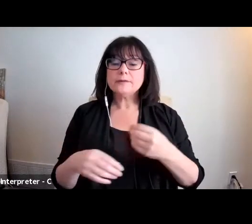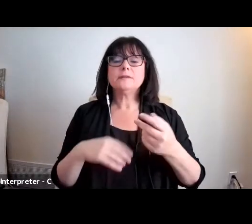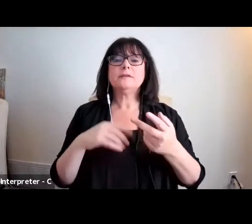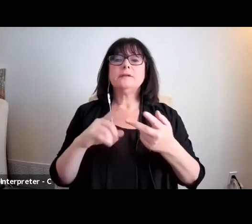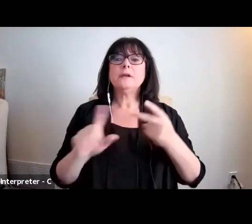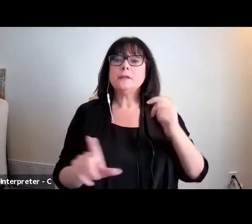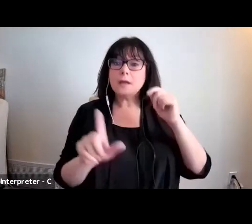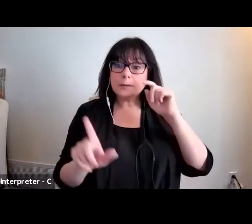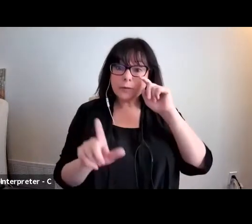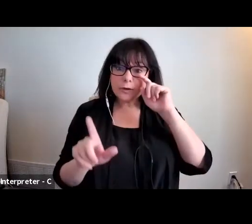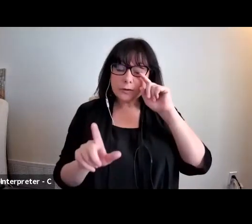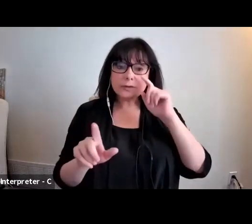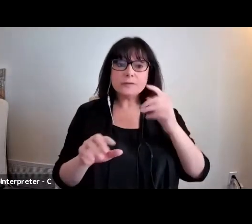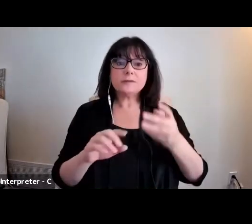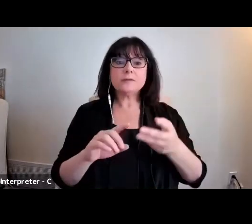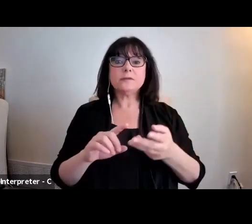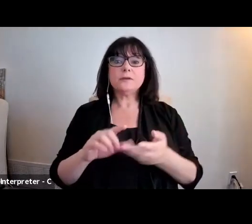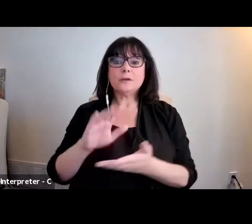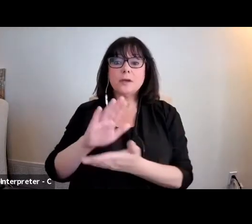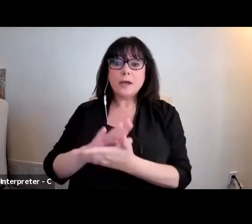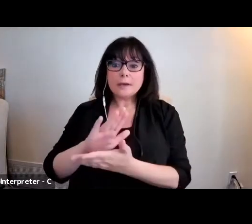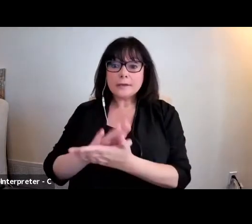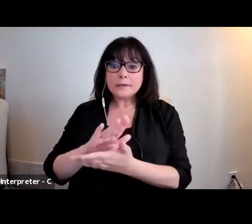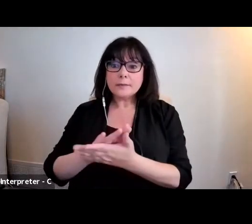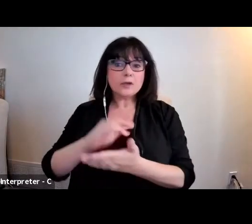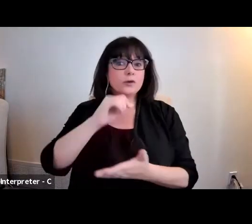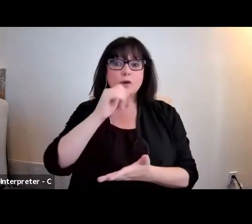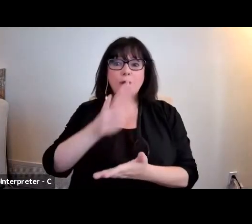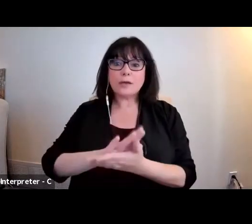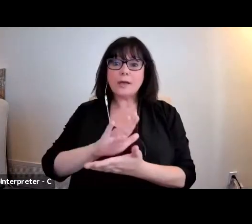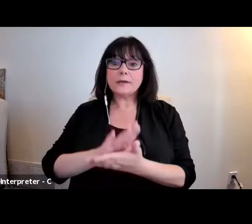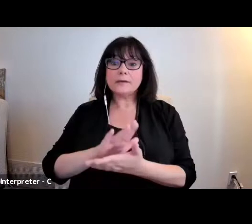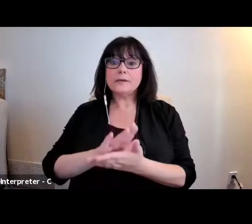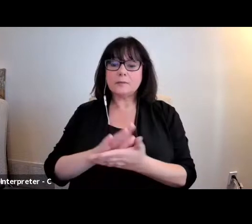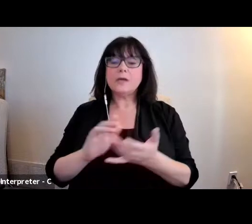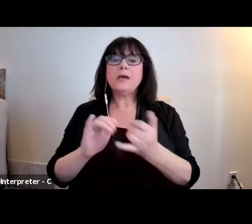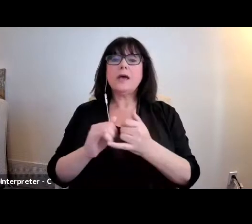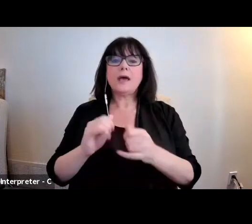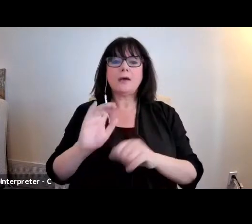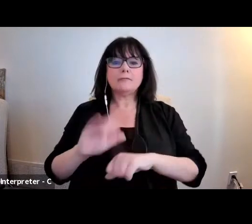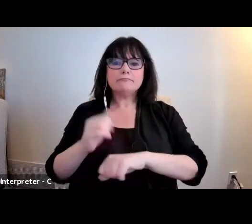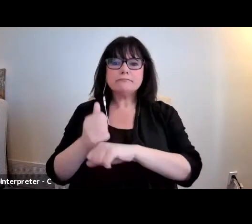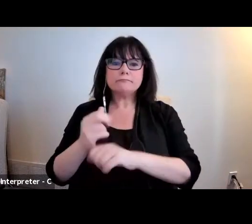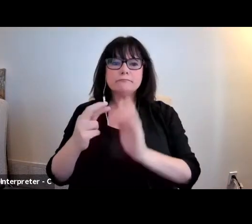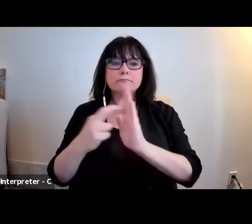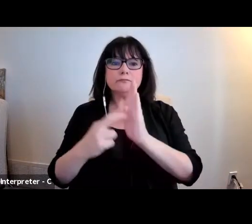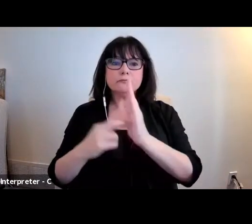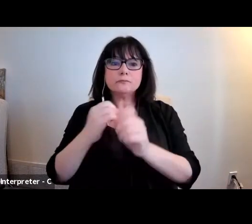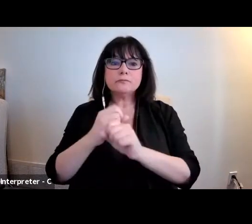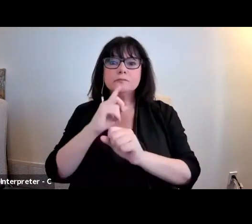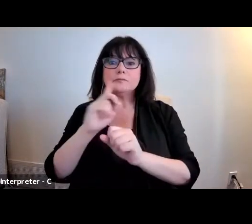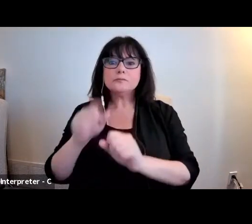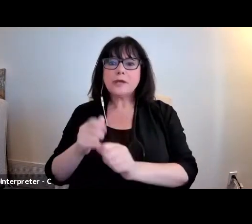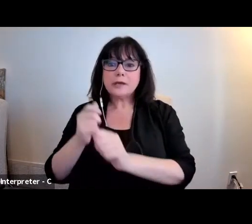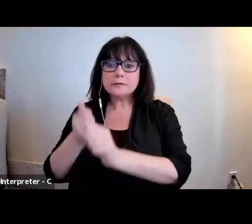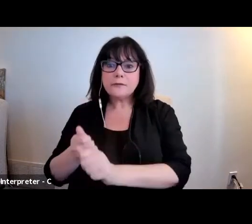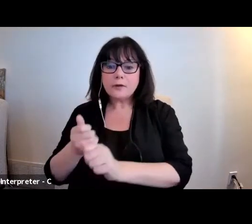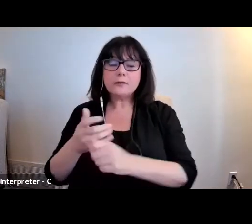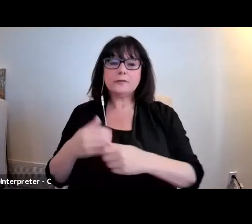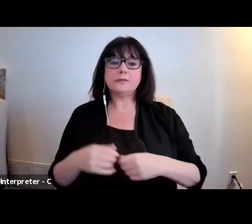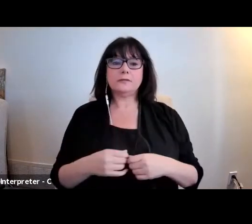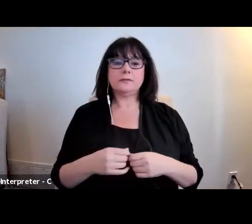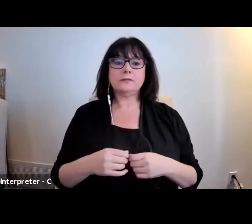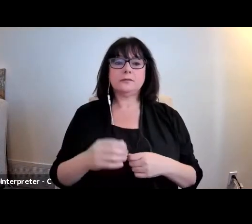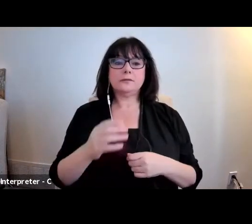non-academic spaces are being reorganized. In high traffic areas where maintaining physical distancing is not going to